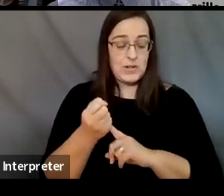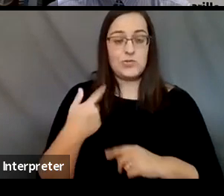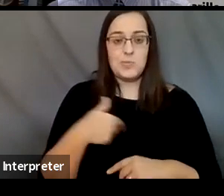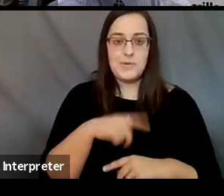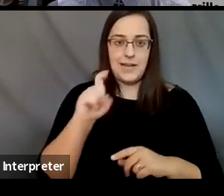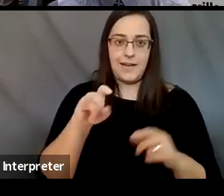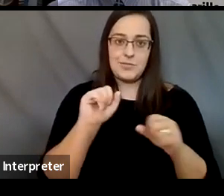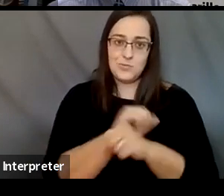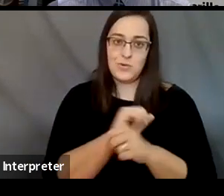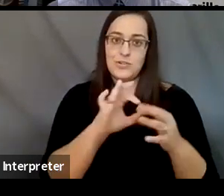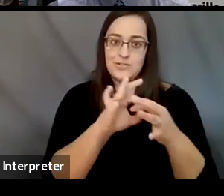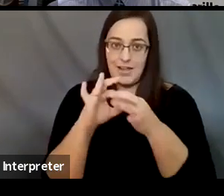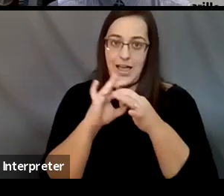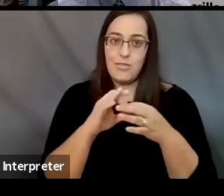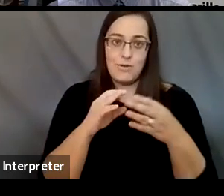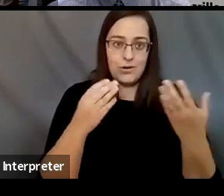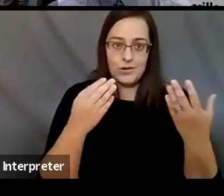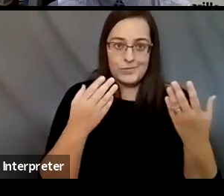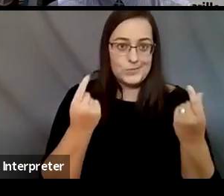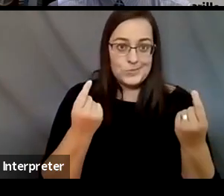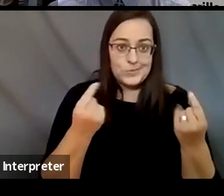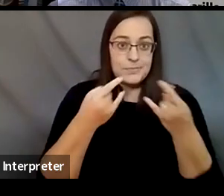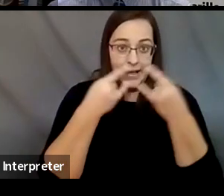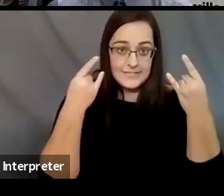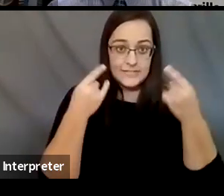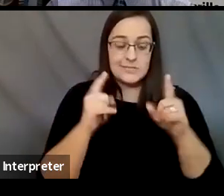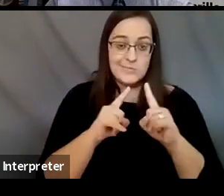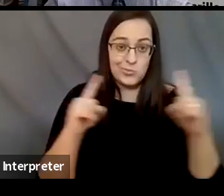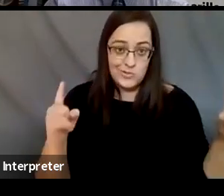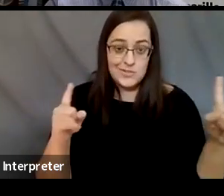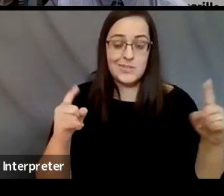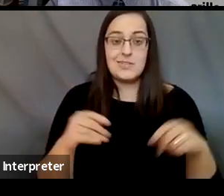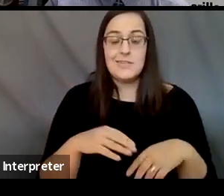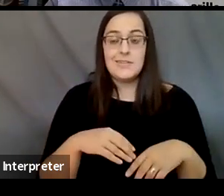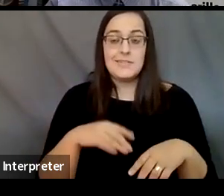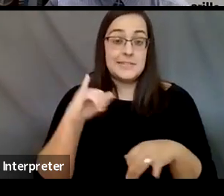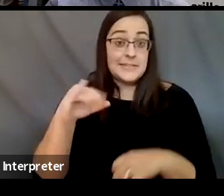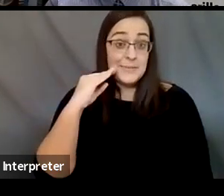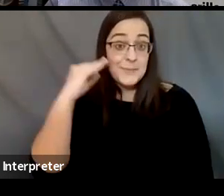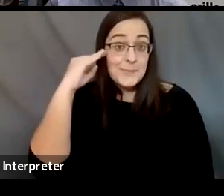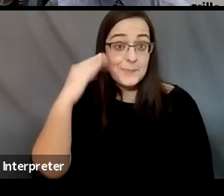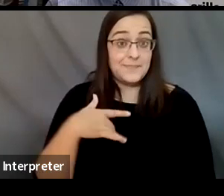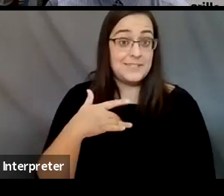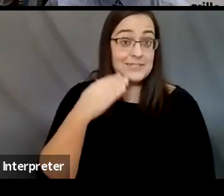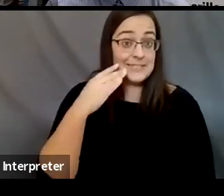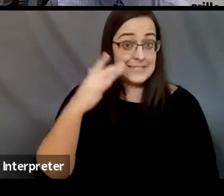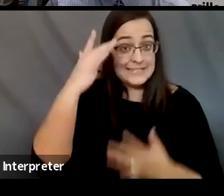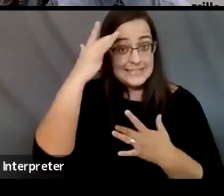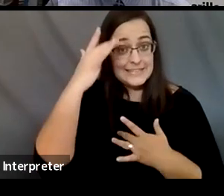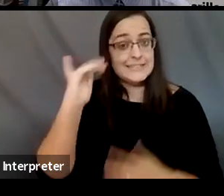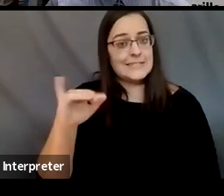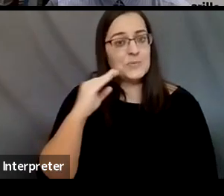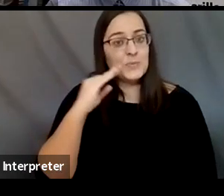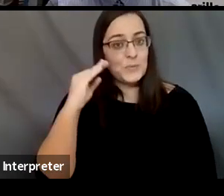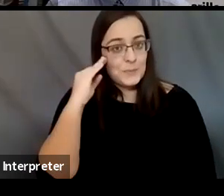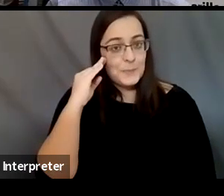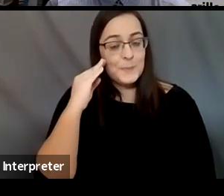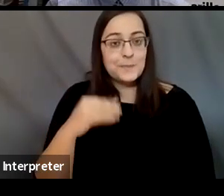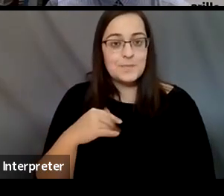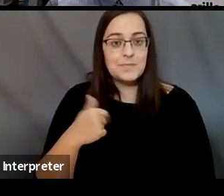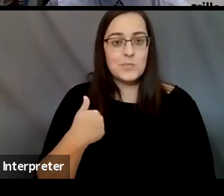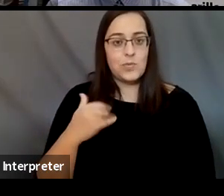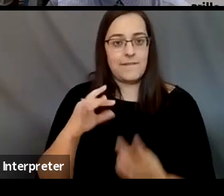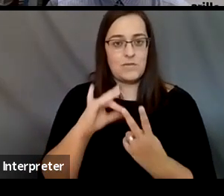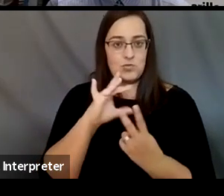work together, and by wearing our masks, by social distancing, by staying home when we're sick, we have the